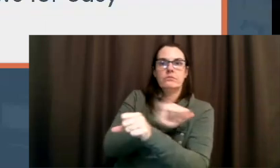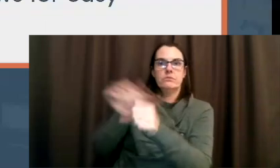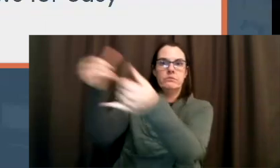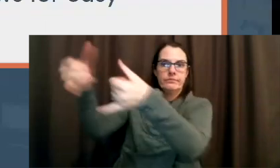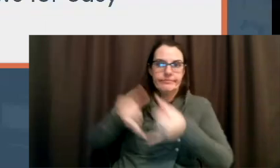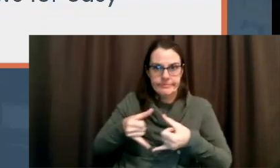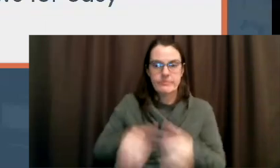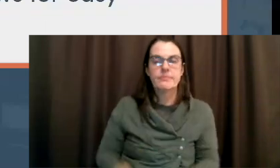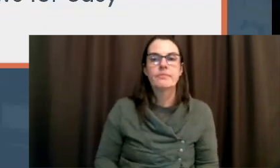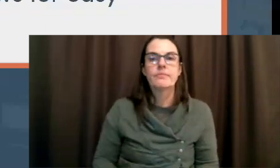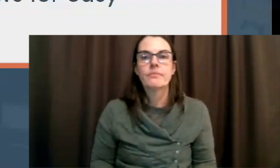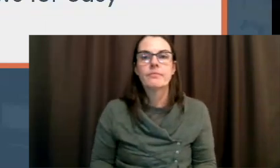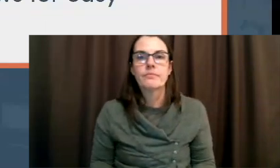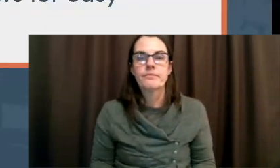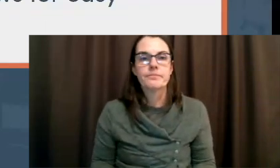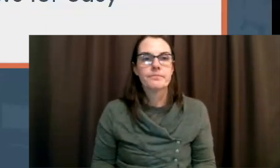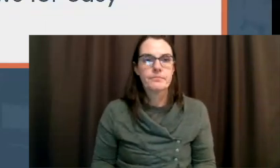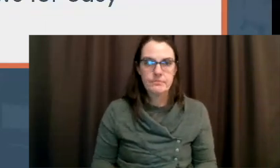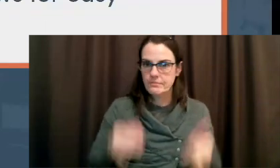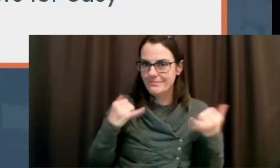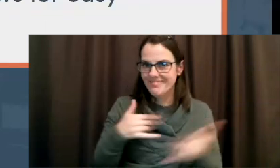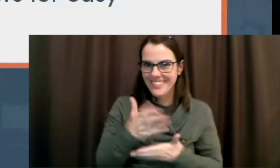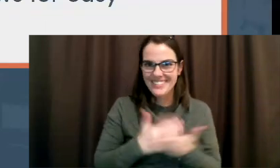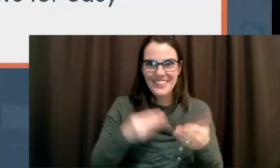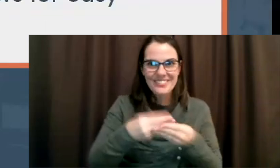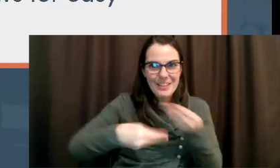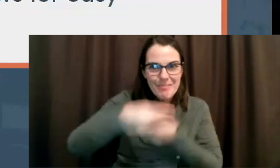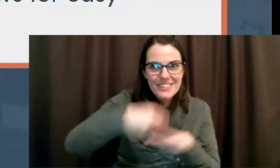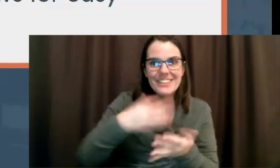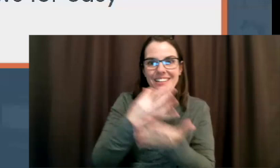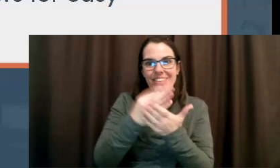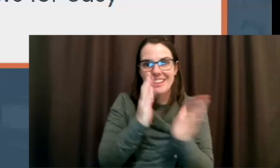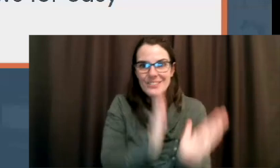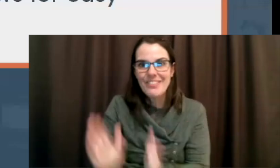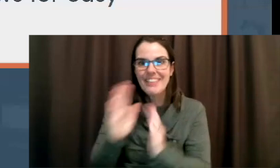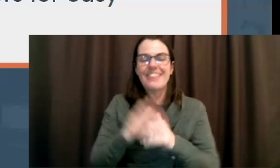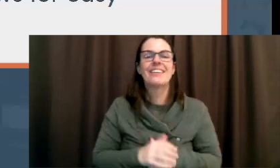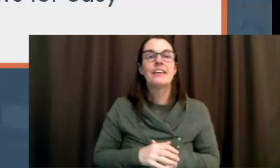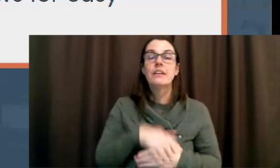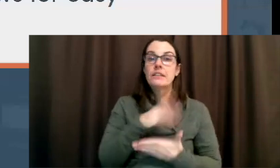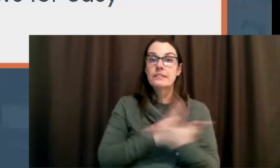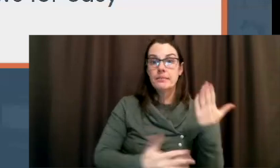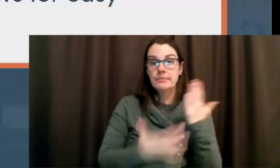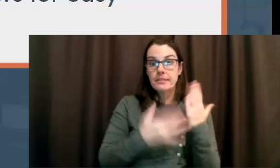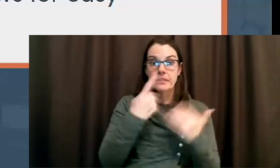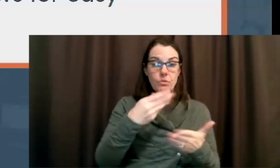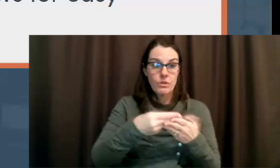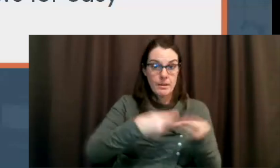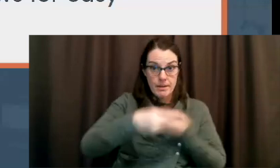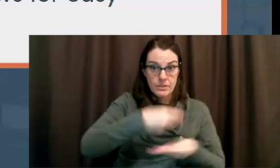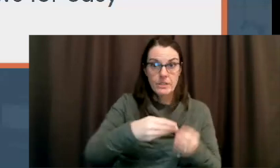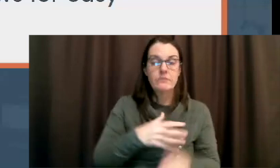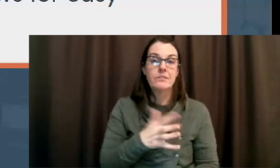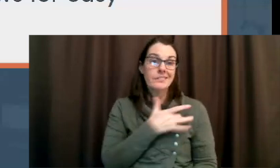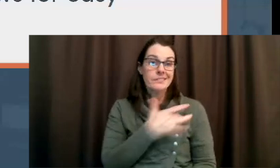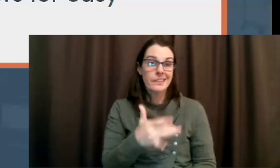Okay, now we're going to get into some budgeting and financial planning. So some techniques for budgeting. Generally, we would